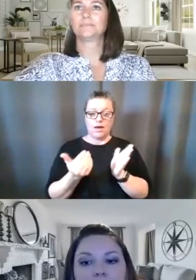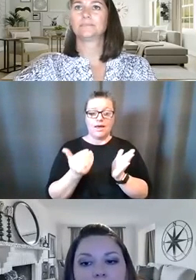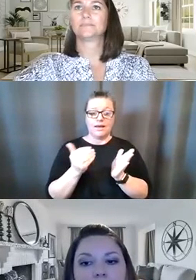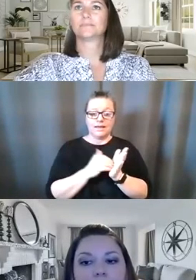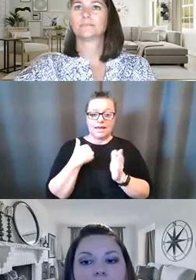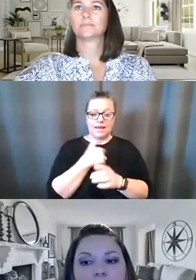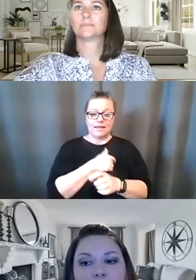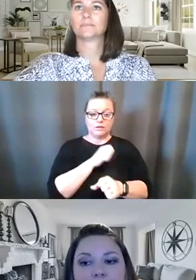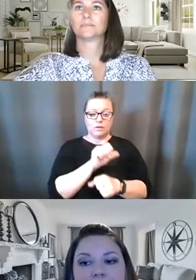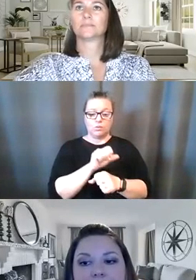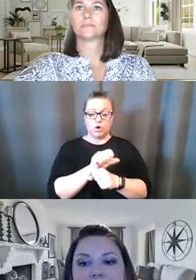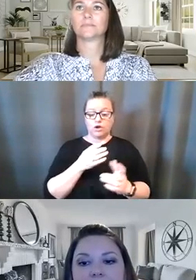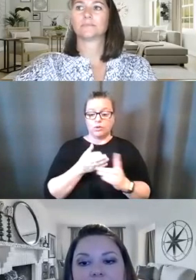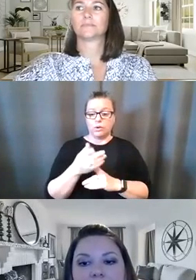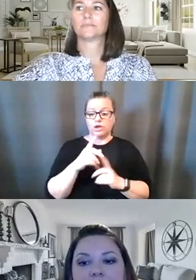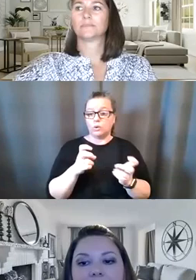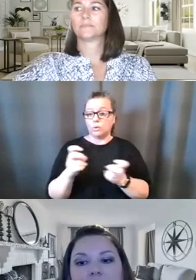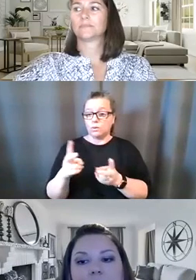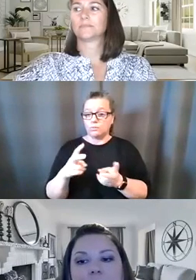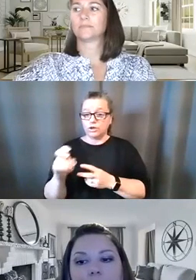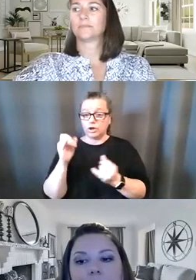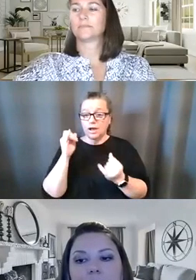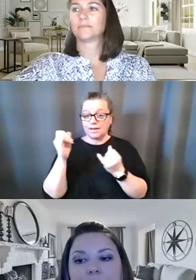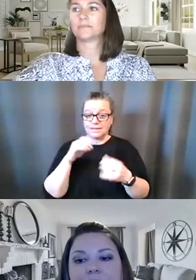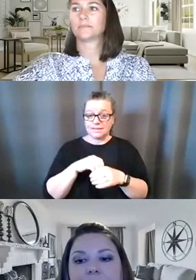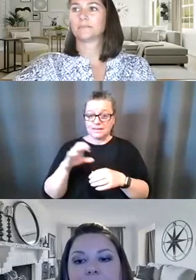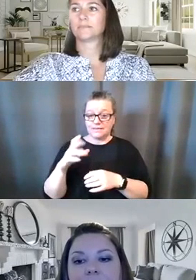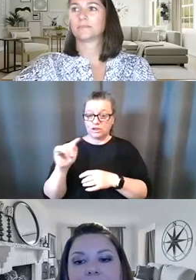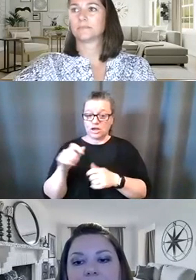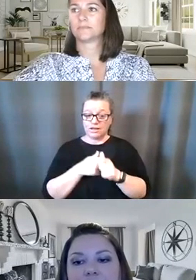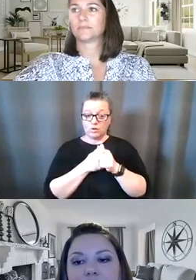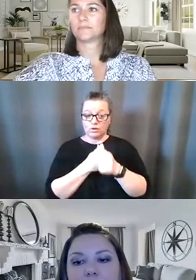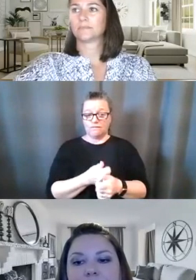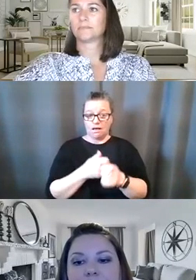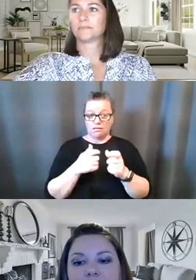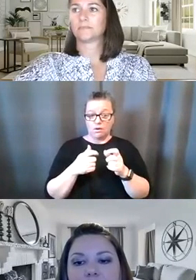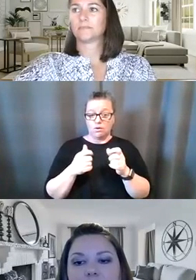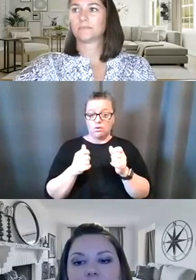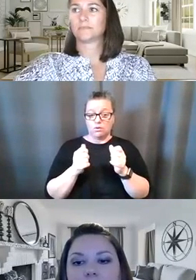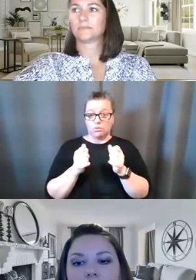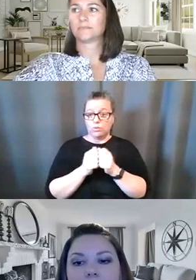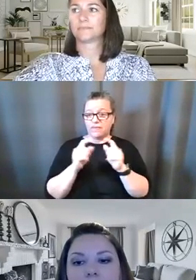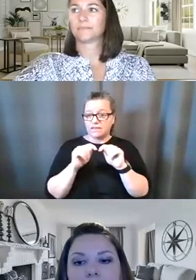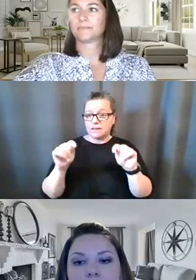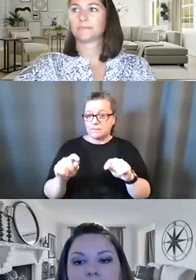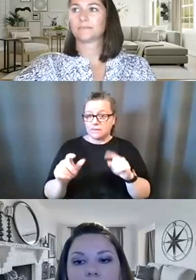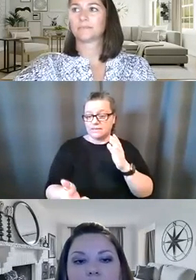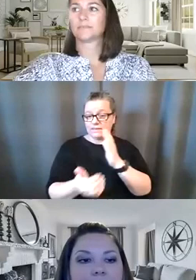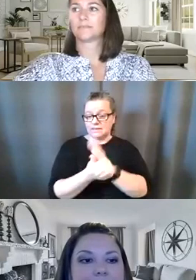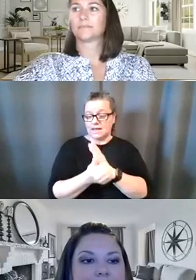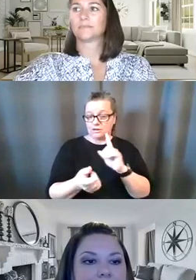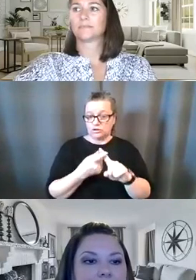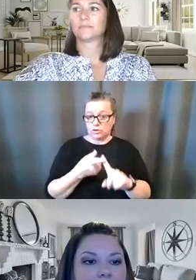we work through it, we'll have you put your ideas in the chat and you can follow along with the template attached to the presentation.